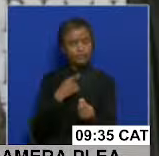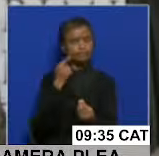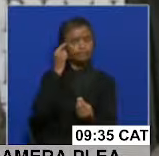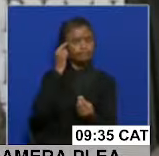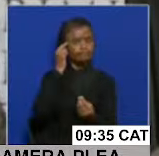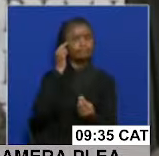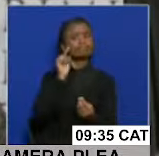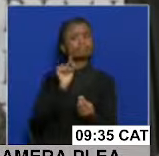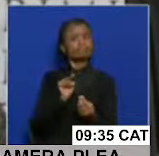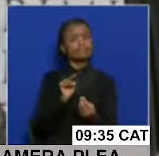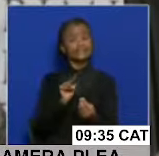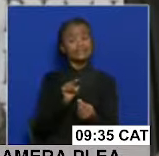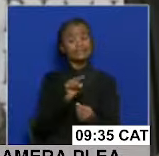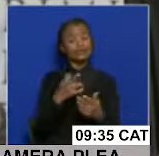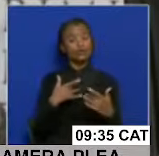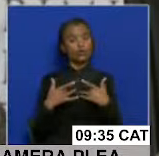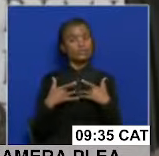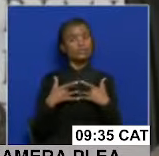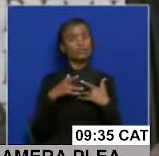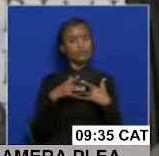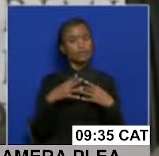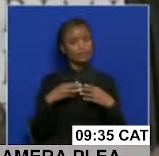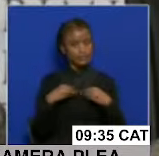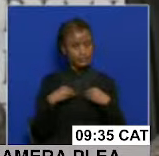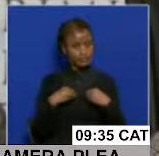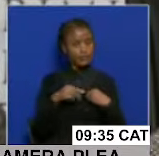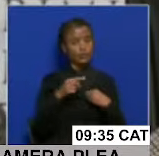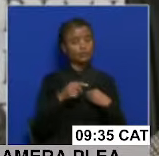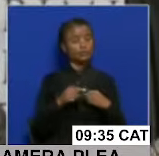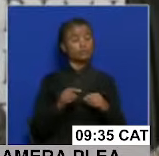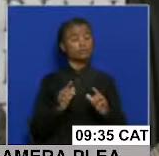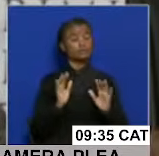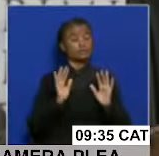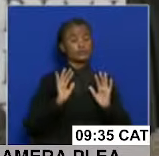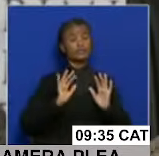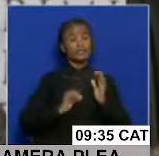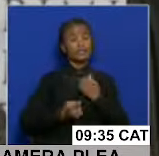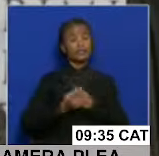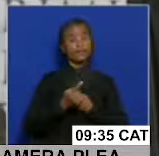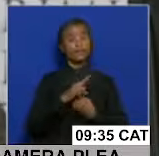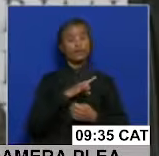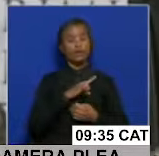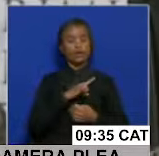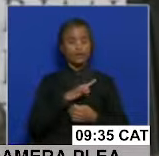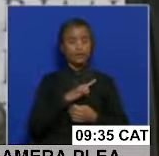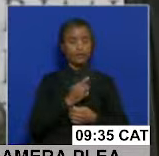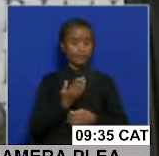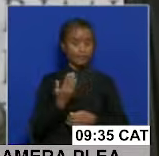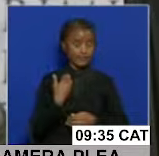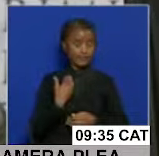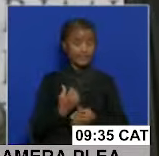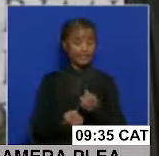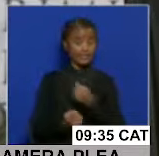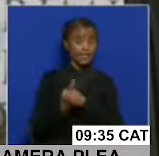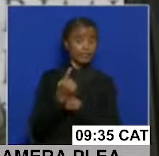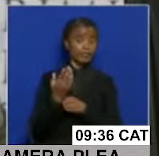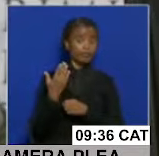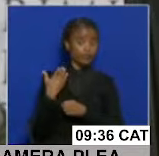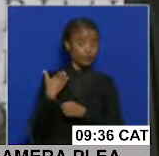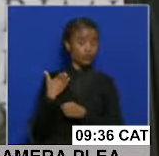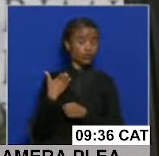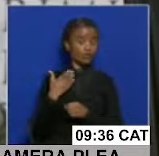concern and panic due to inter alia such incidents. We